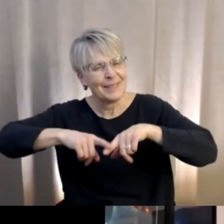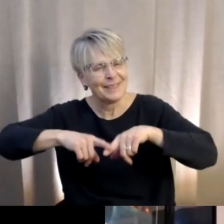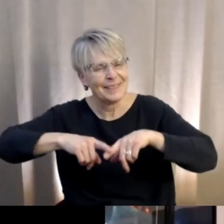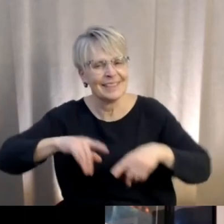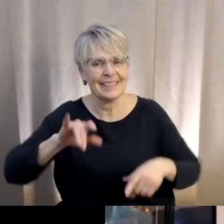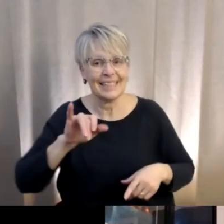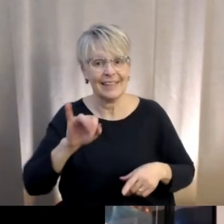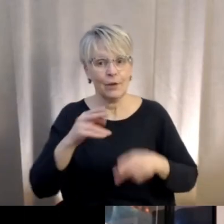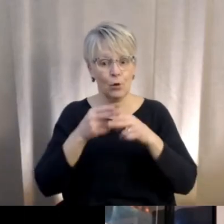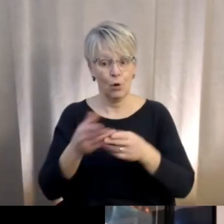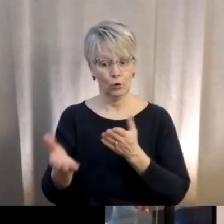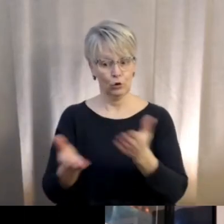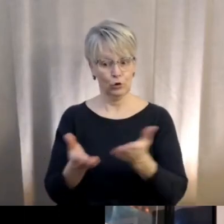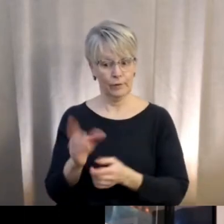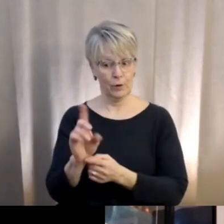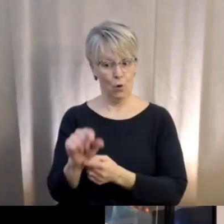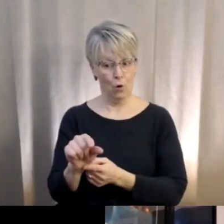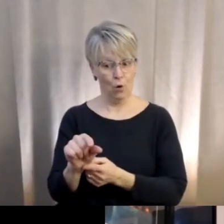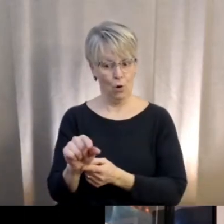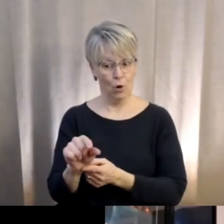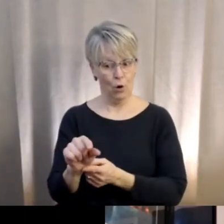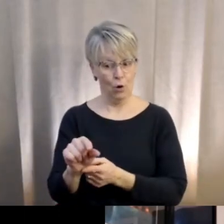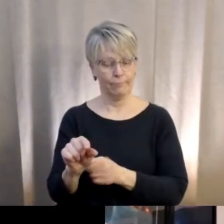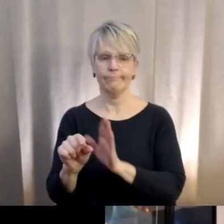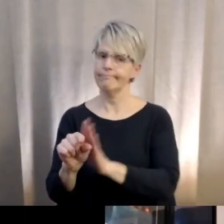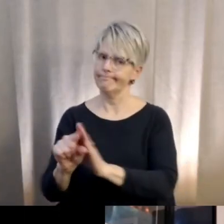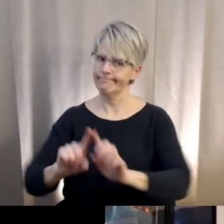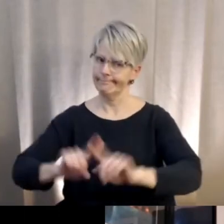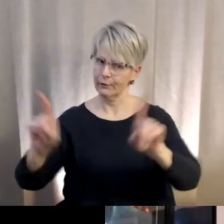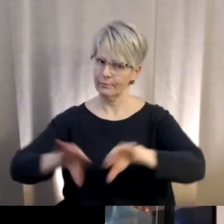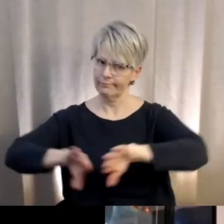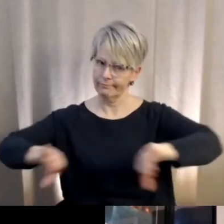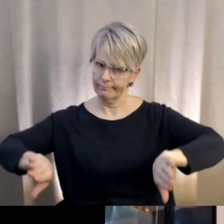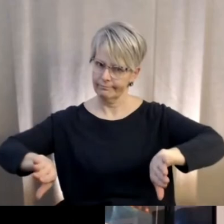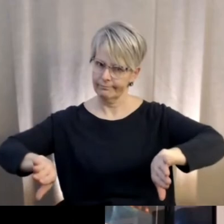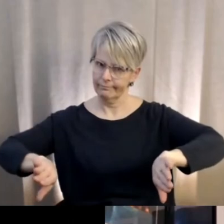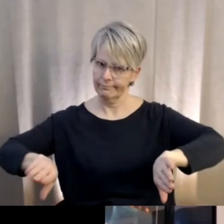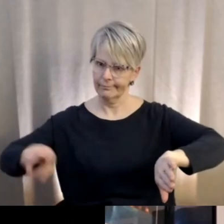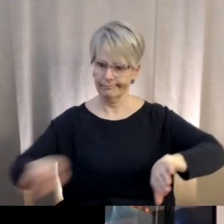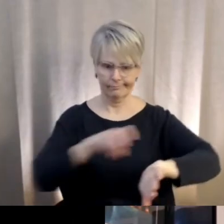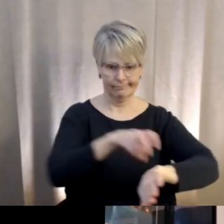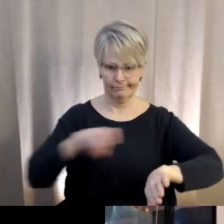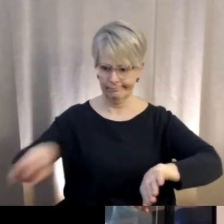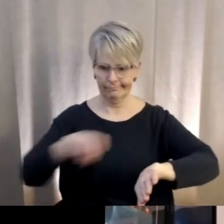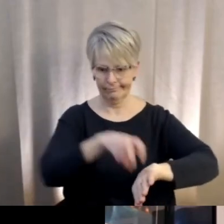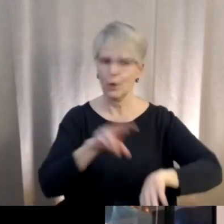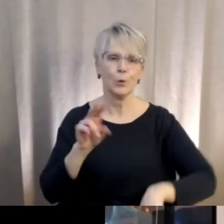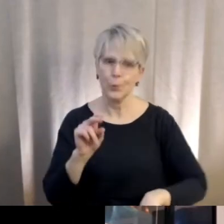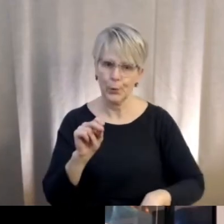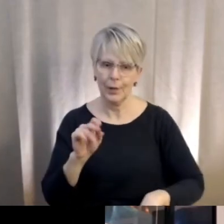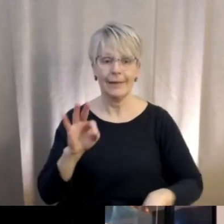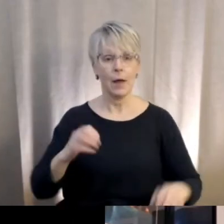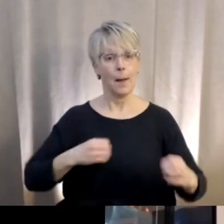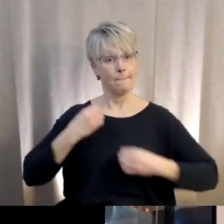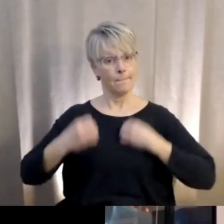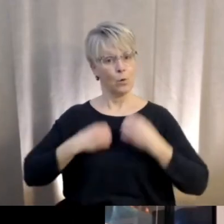it's a service dog, I'm not going to want to have a service dog, you know, tasking for two separate people. But if it was like an emotional